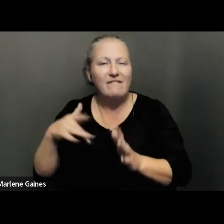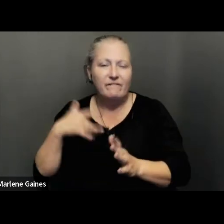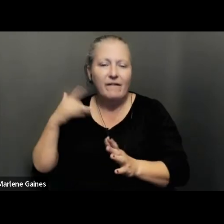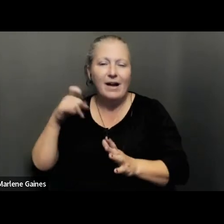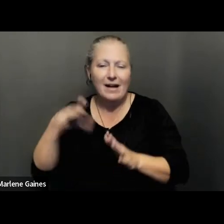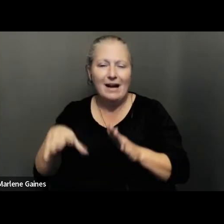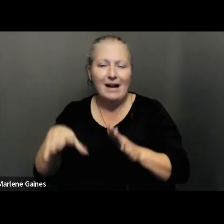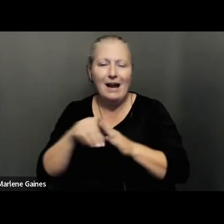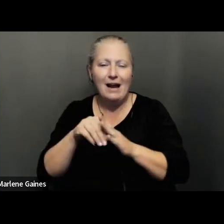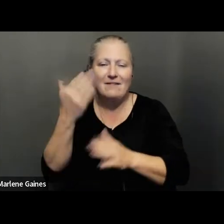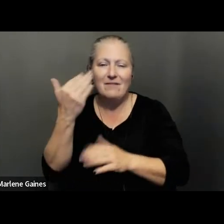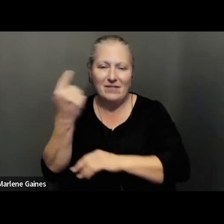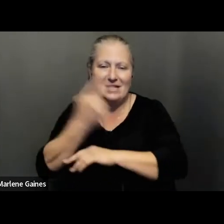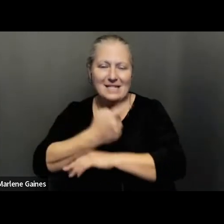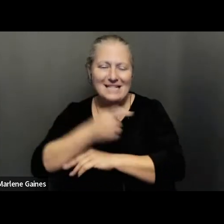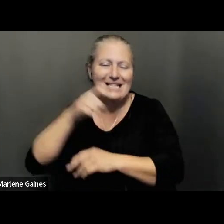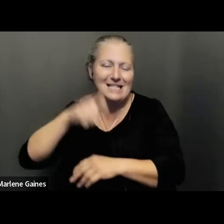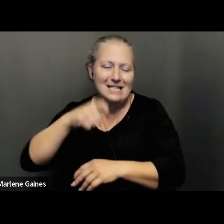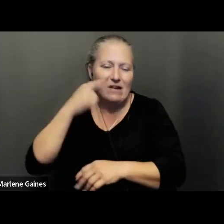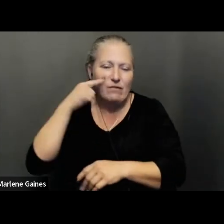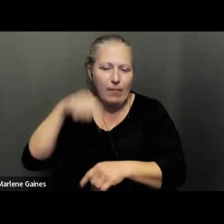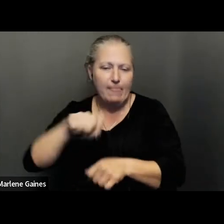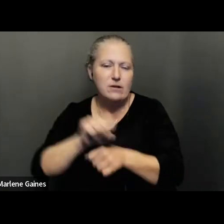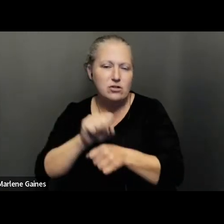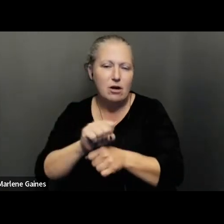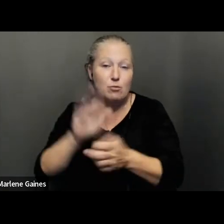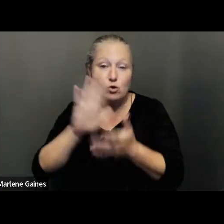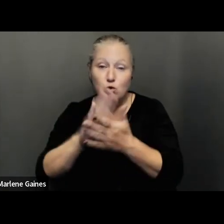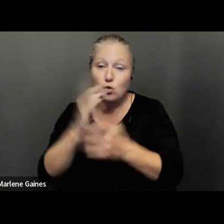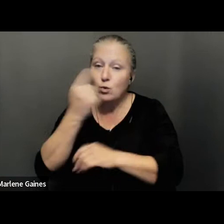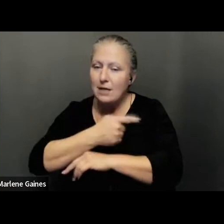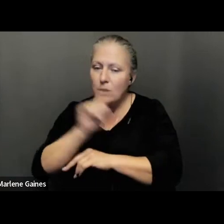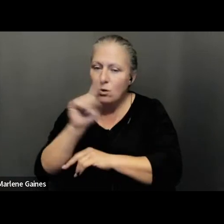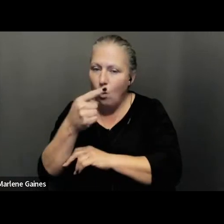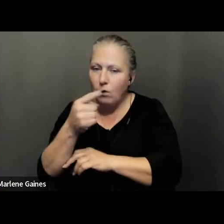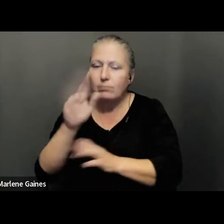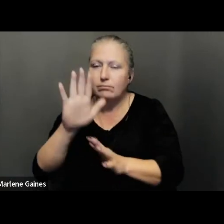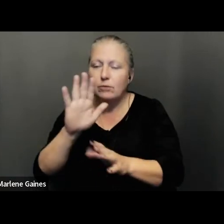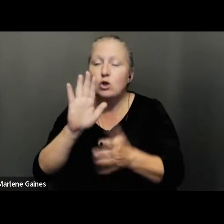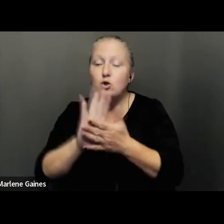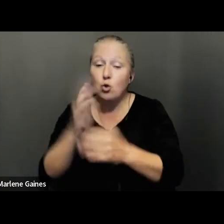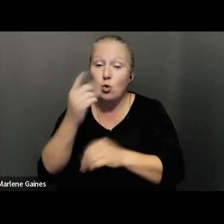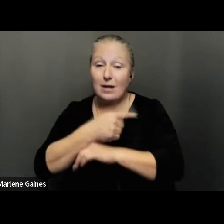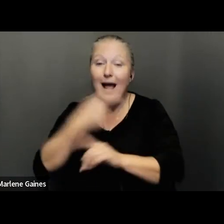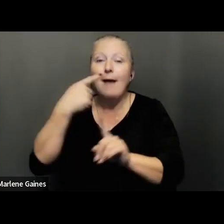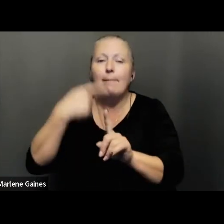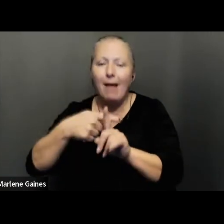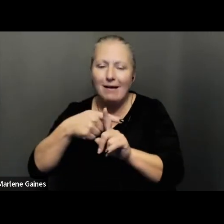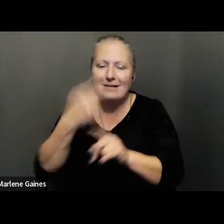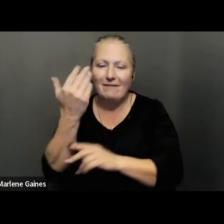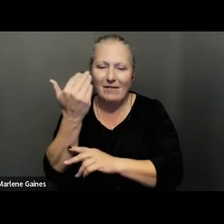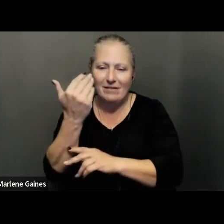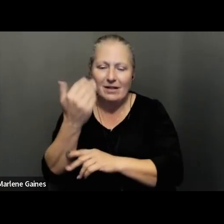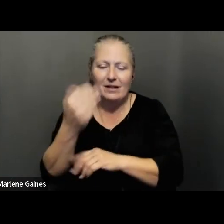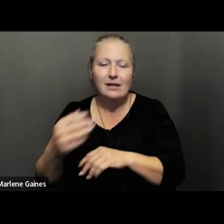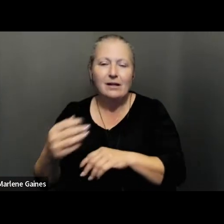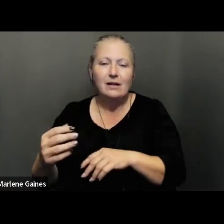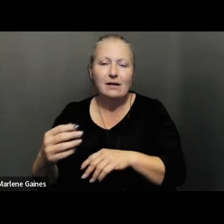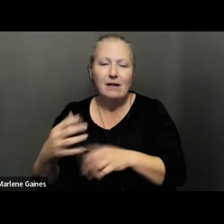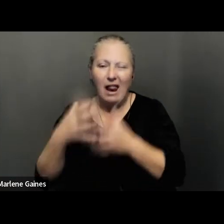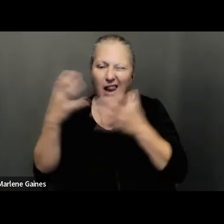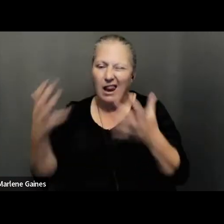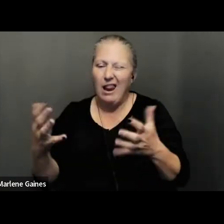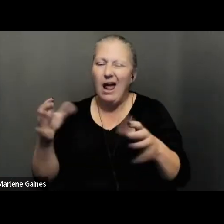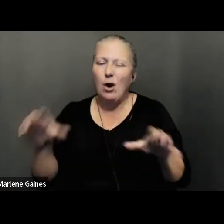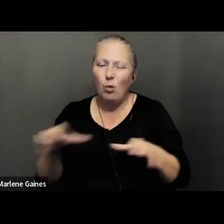additional 15 days is needed to this job. So it would be school days only. School days plus 15. There's a lot of work to be